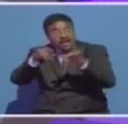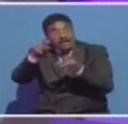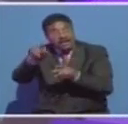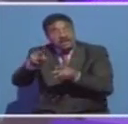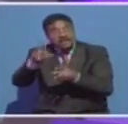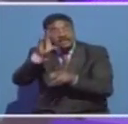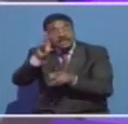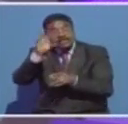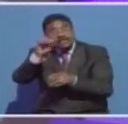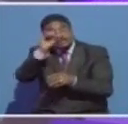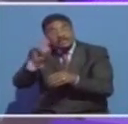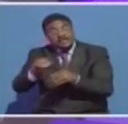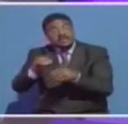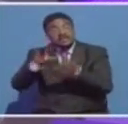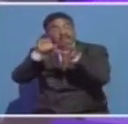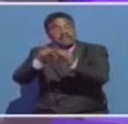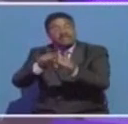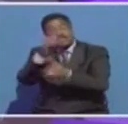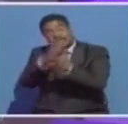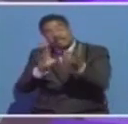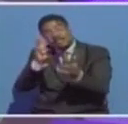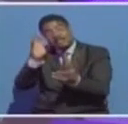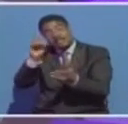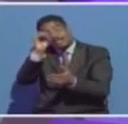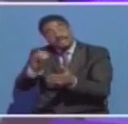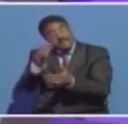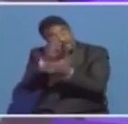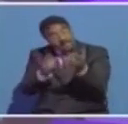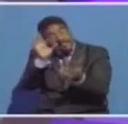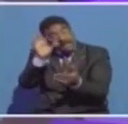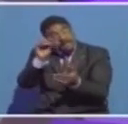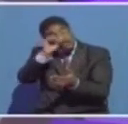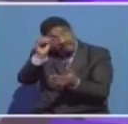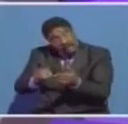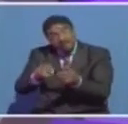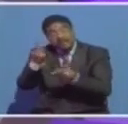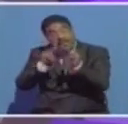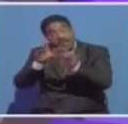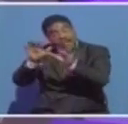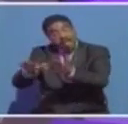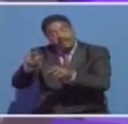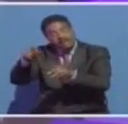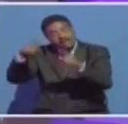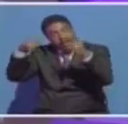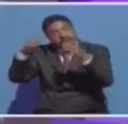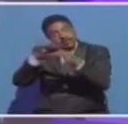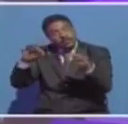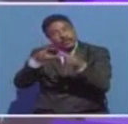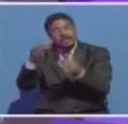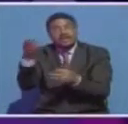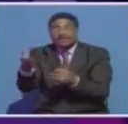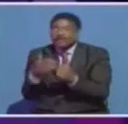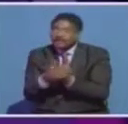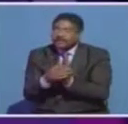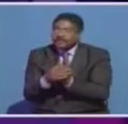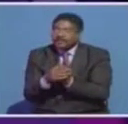70% occupied, some 60%, some even 90%, like Kanakantapa is the success story. You don't even need to move in there,